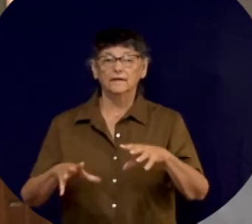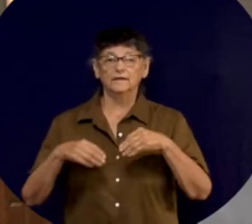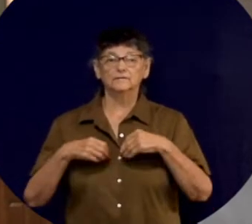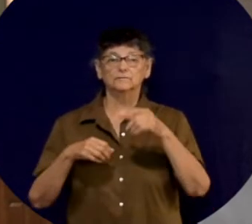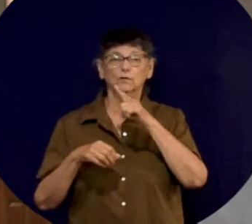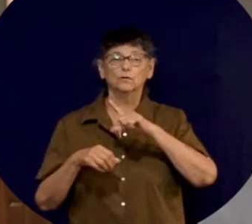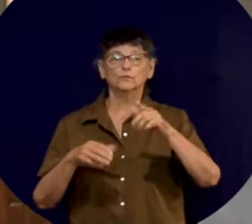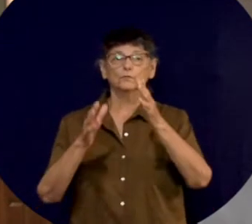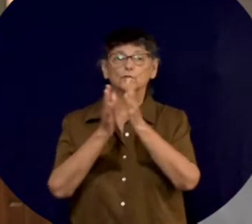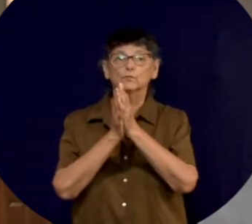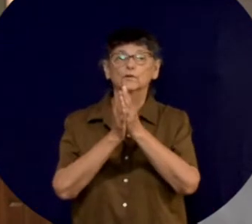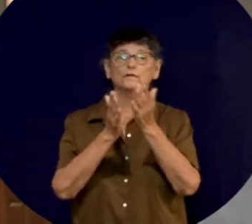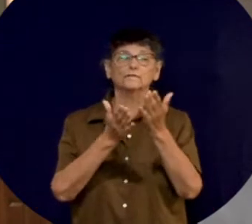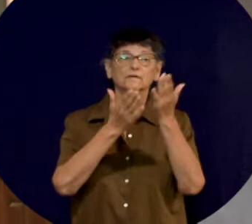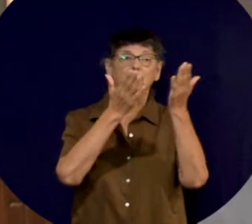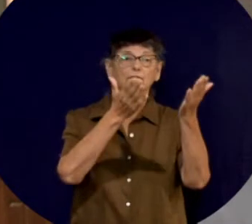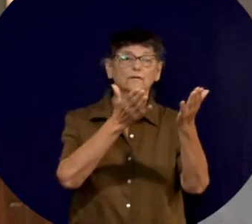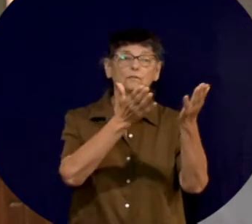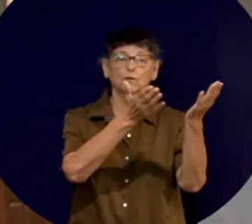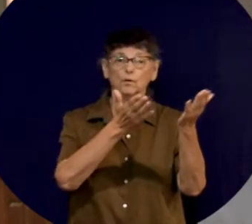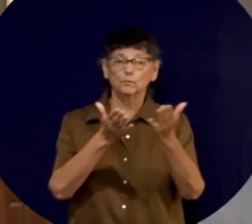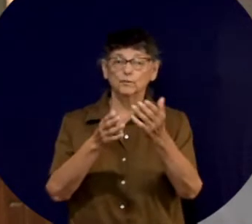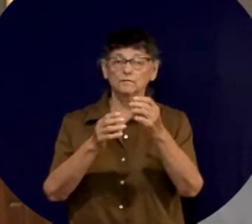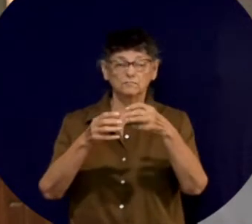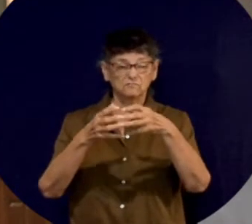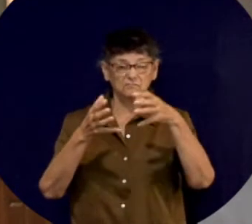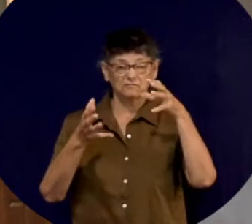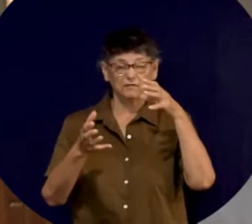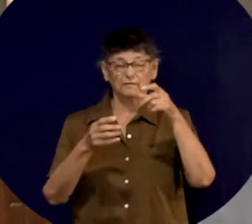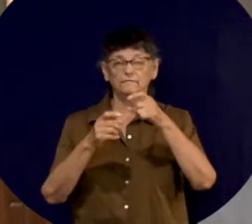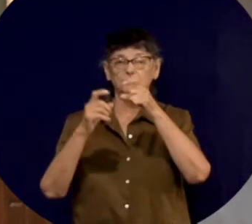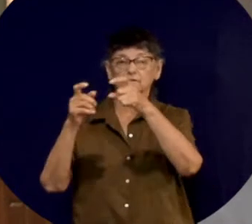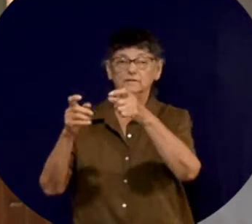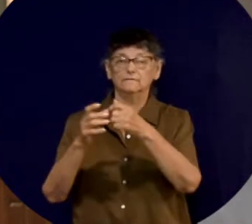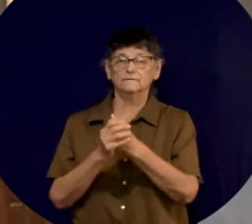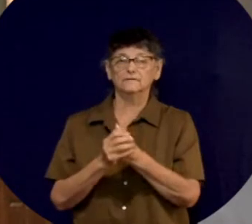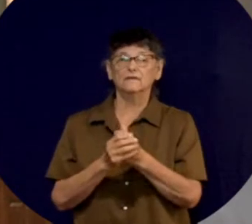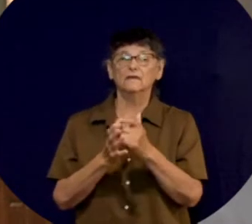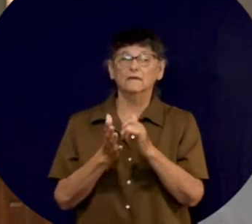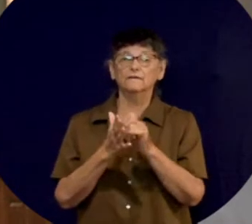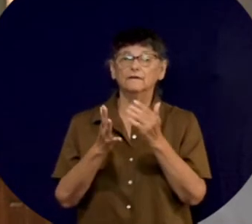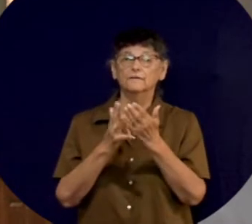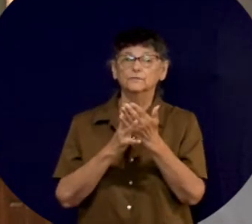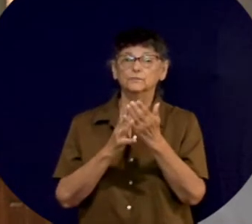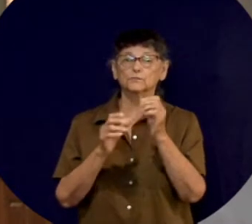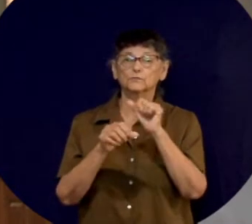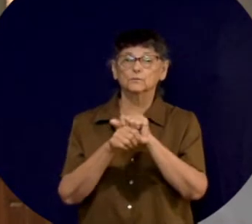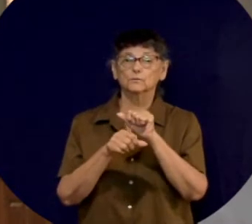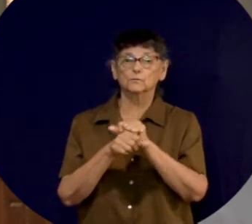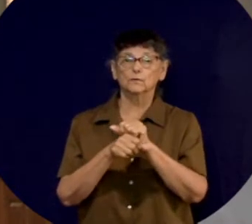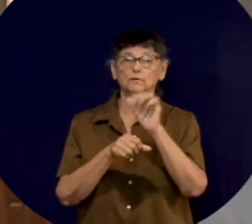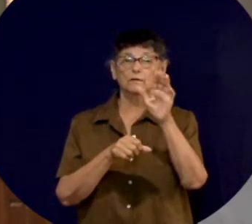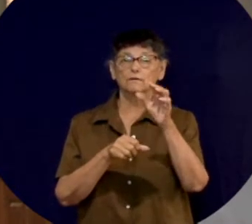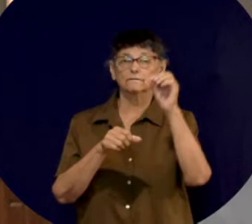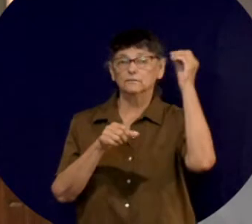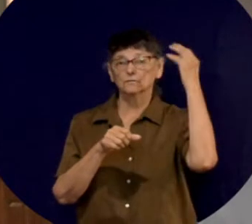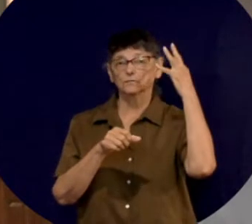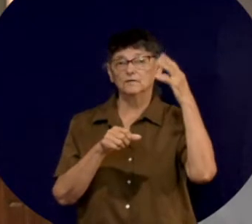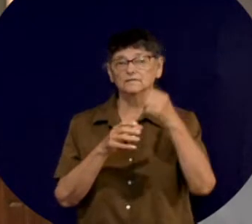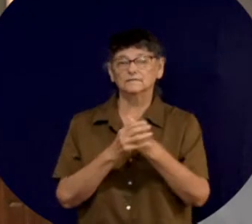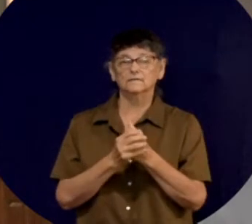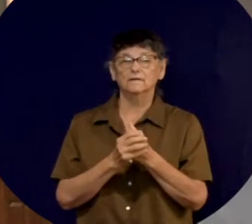Accept, O Lord, we pray, the offerings which we bring from the abundance of your gifts, that through the working of your